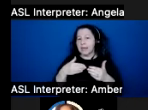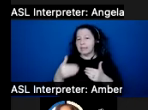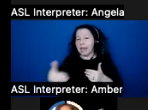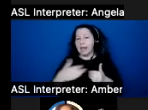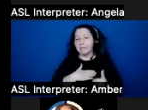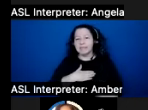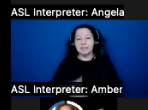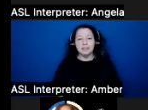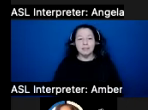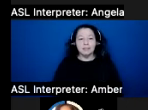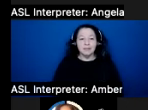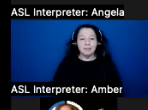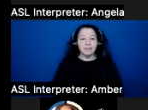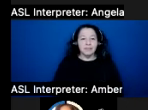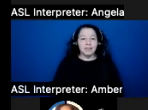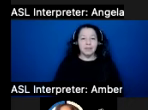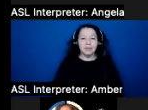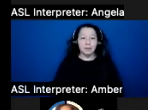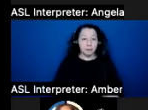possible.